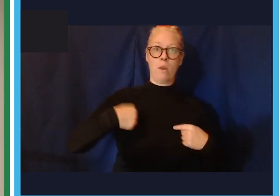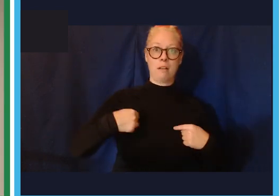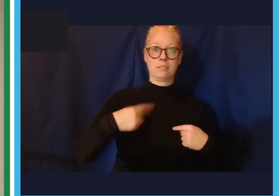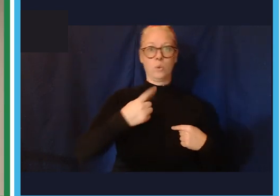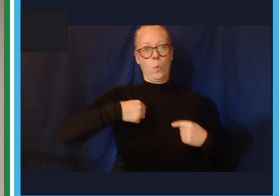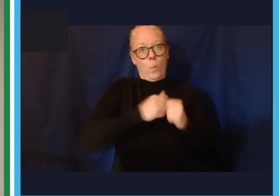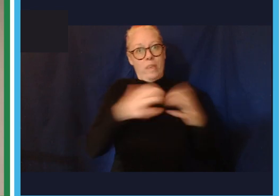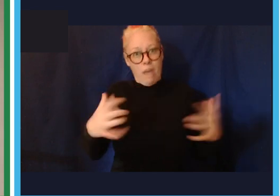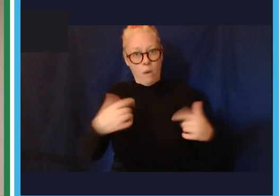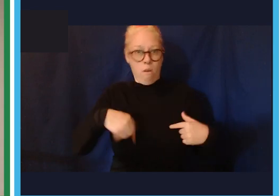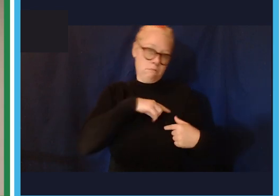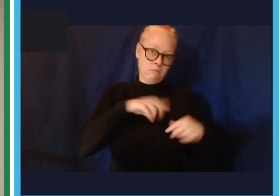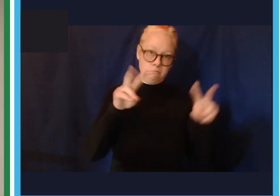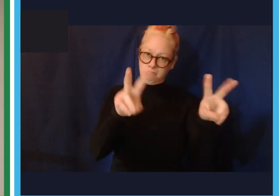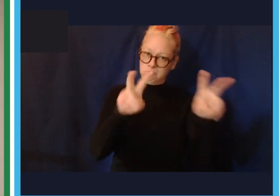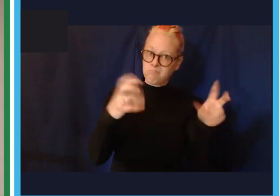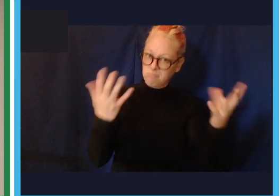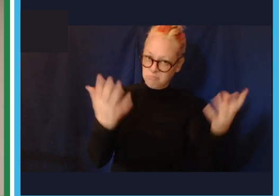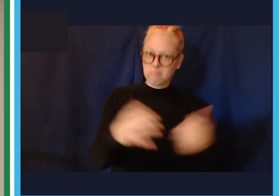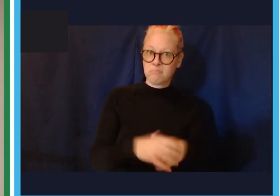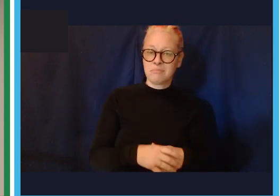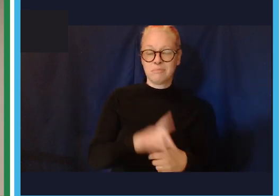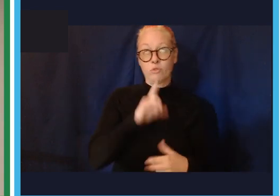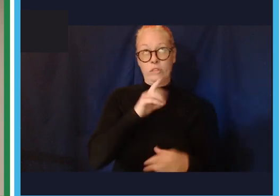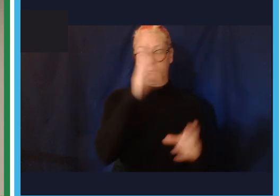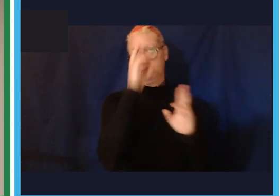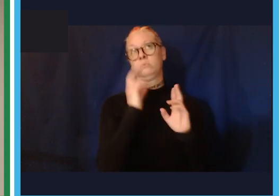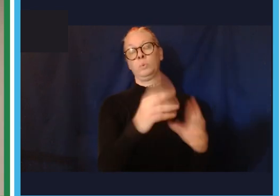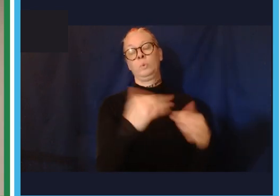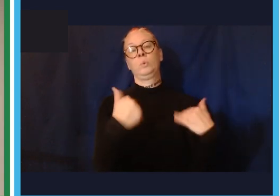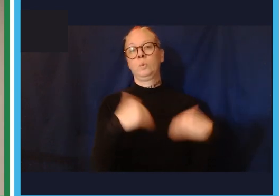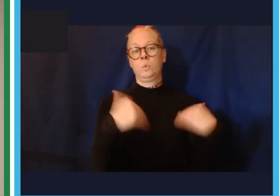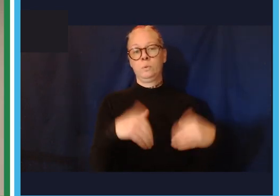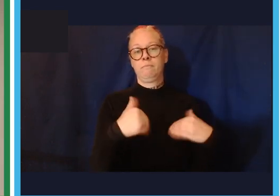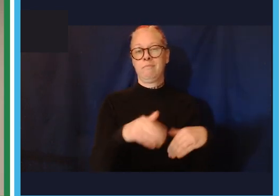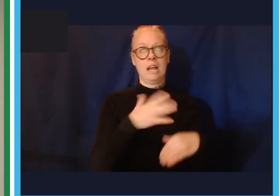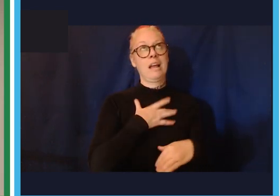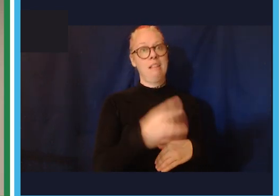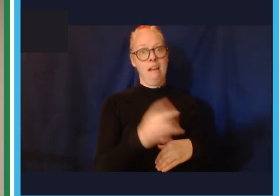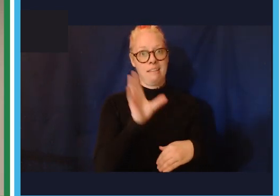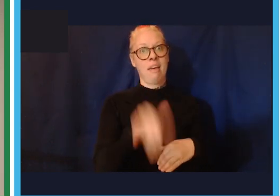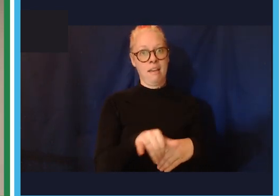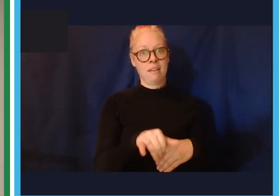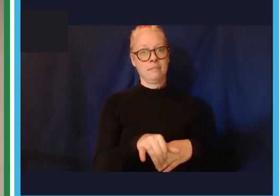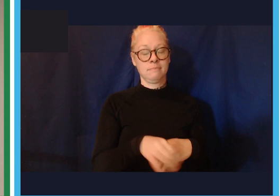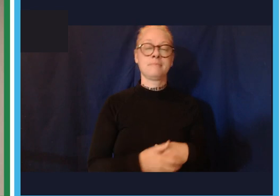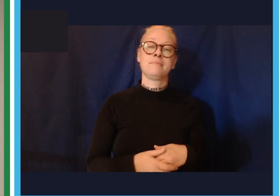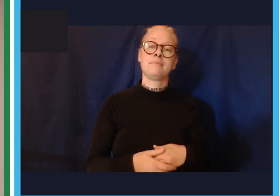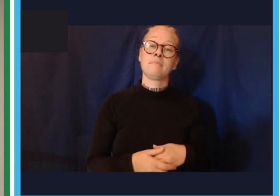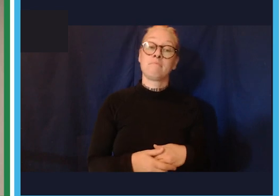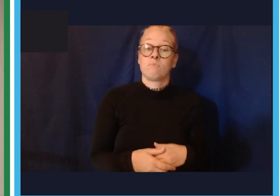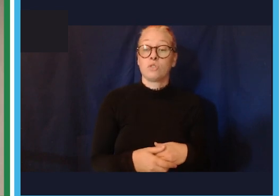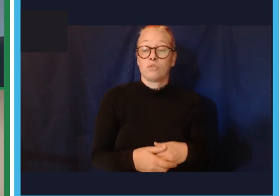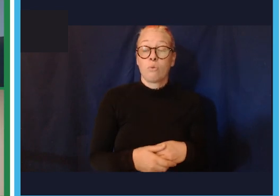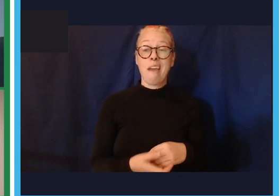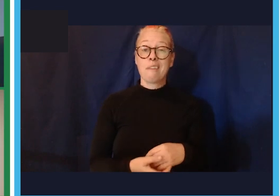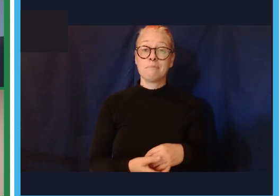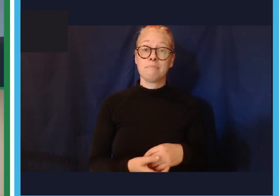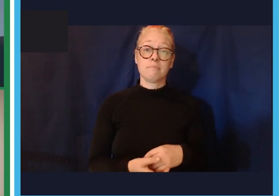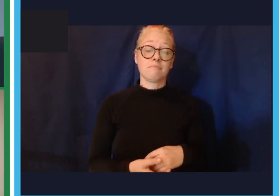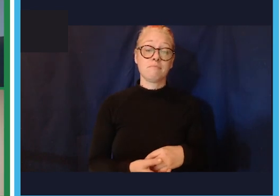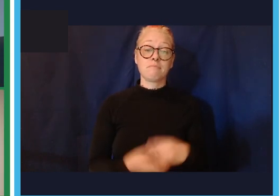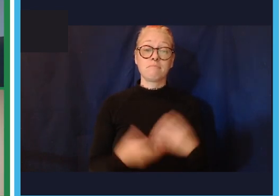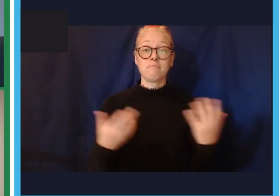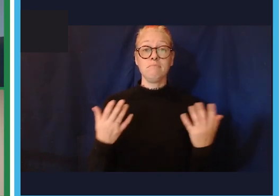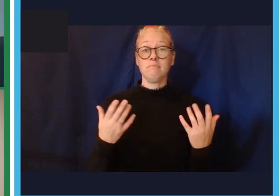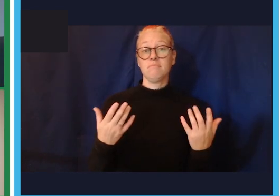it's kind of part lab, part networking, part information sessions. They'll bring in a lot of guest